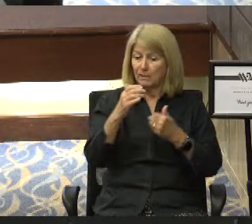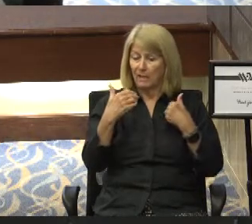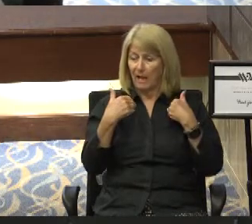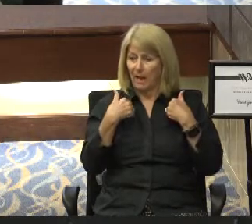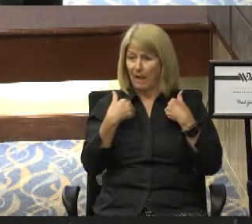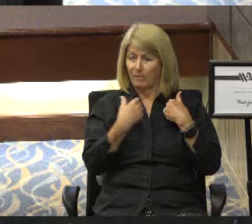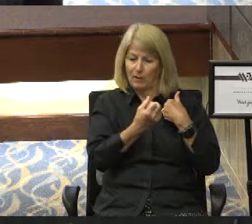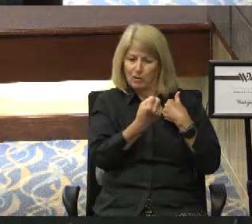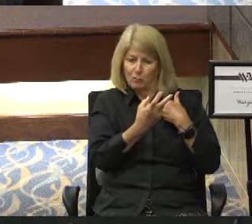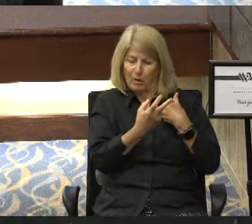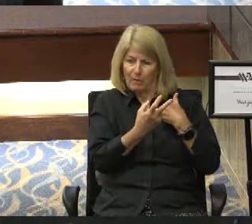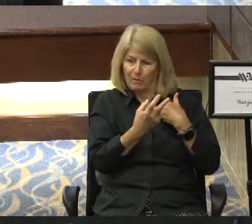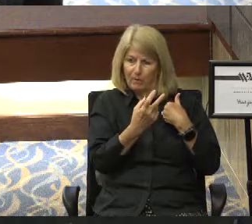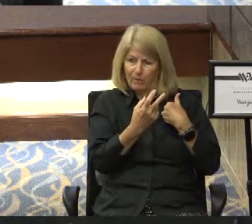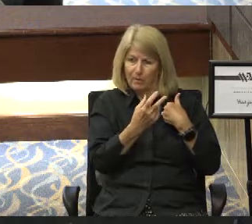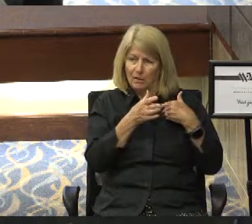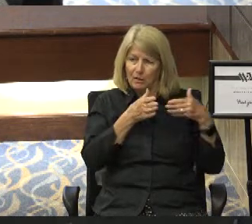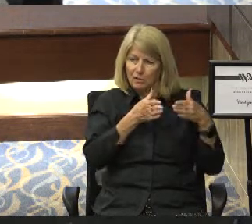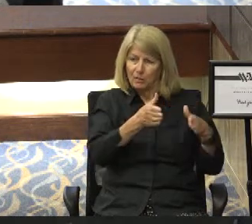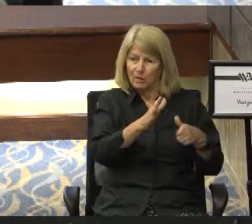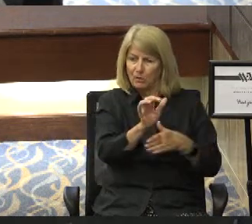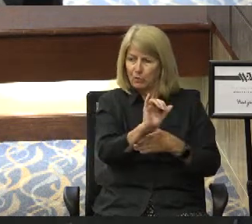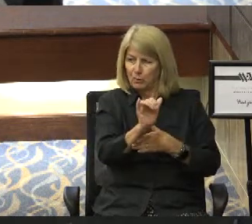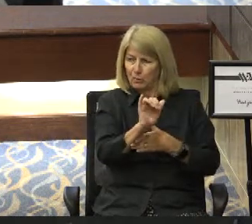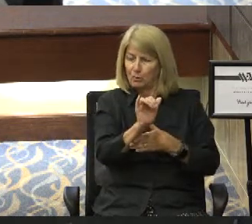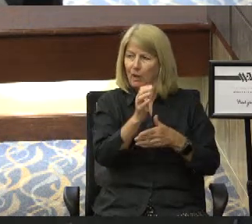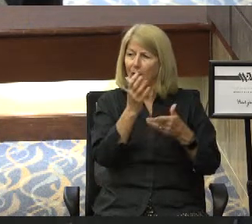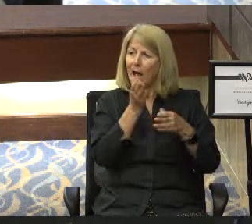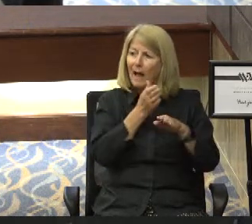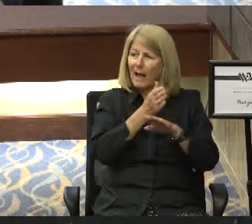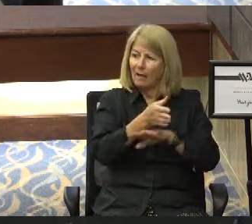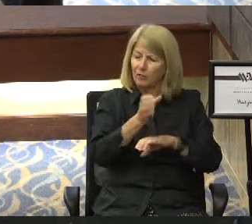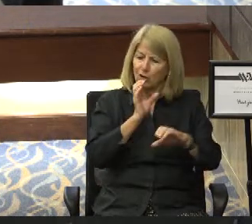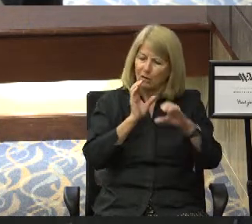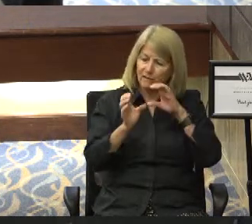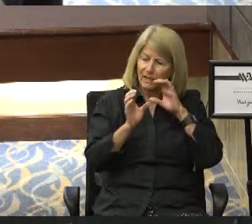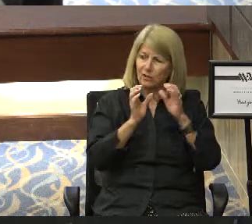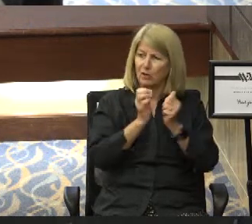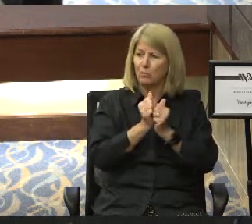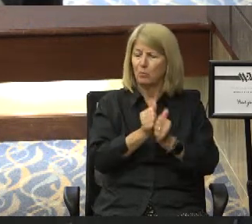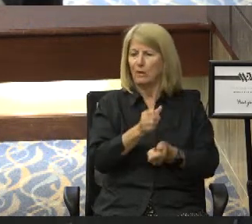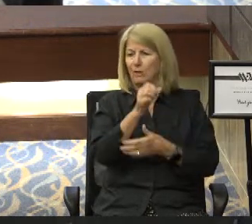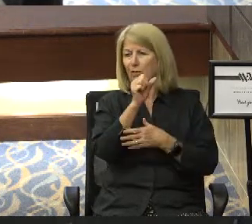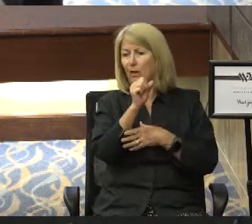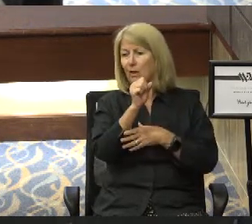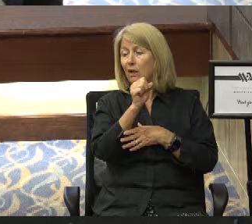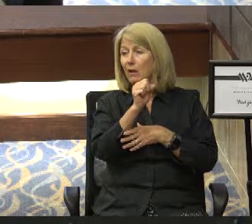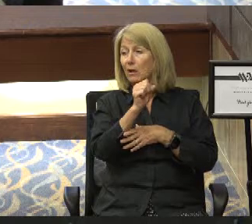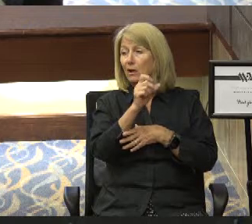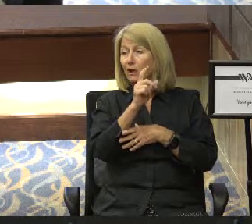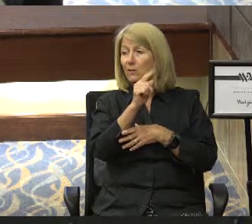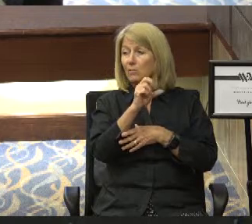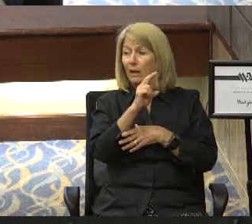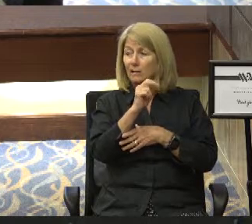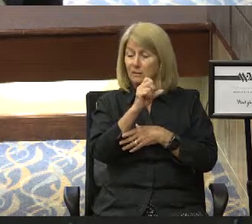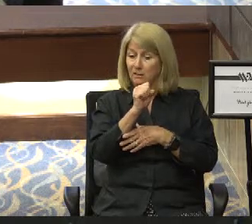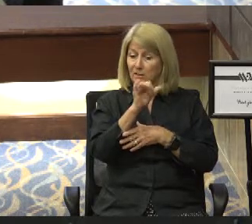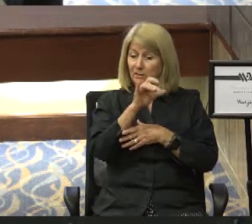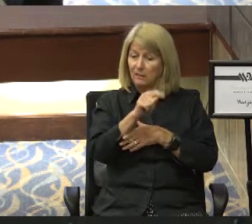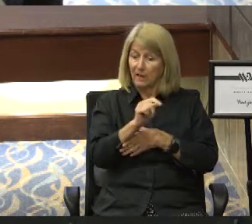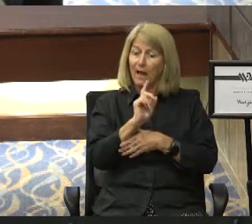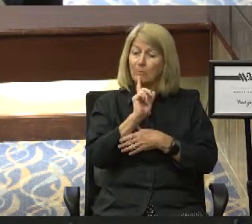wanted to after engaging conversations with transit? Absolutely. I mean, it's a system that we control